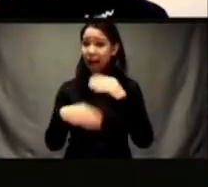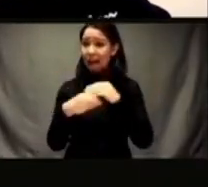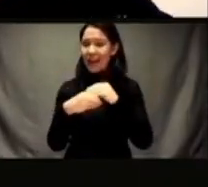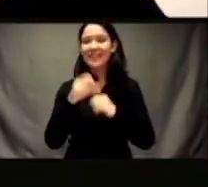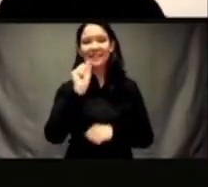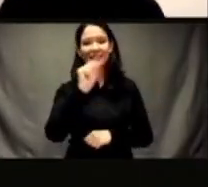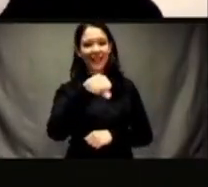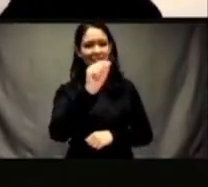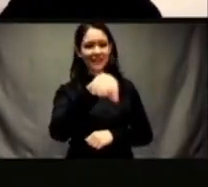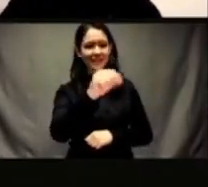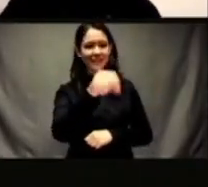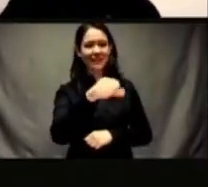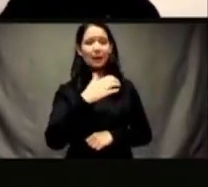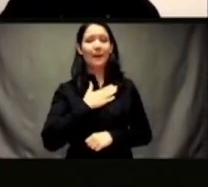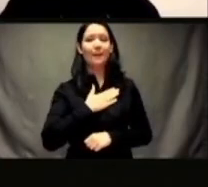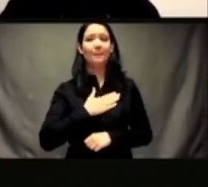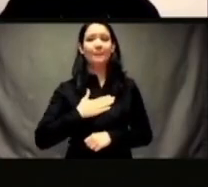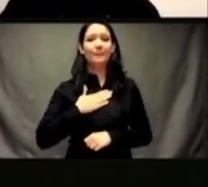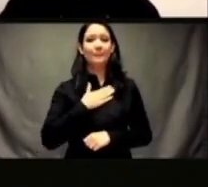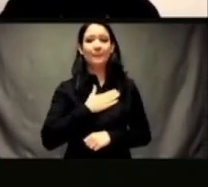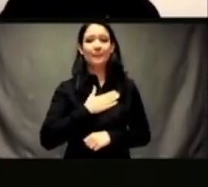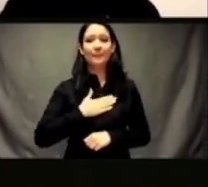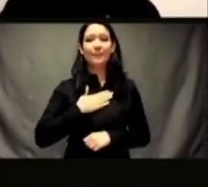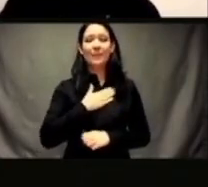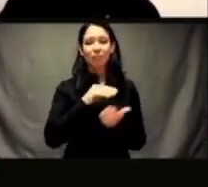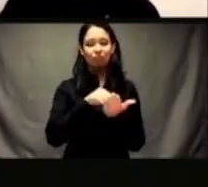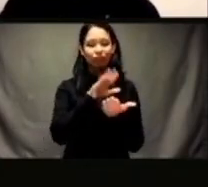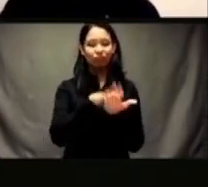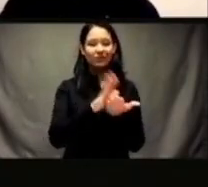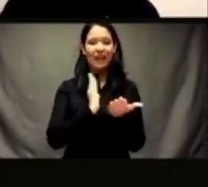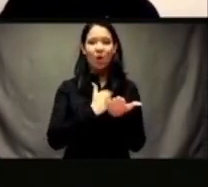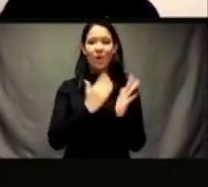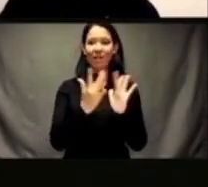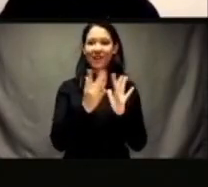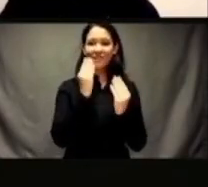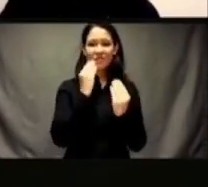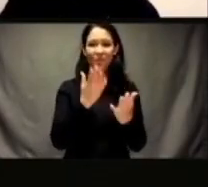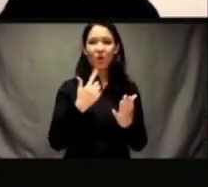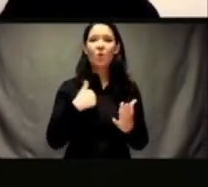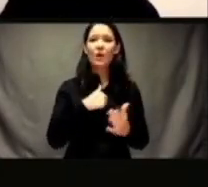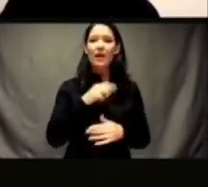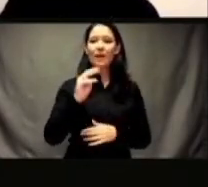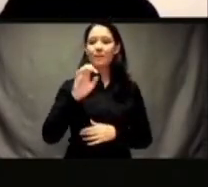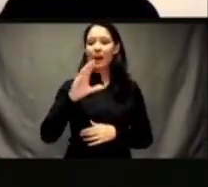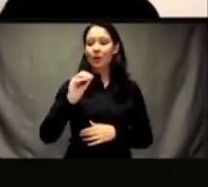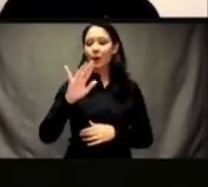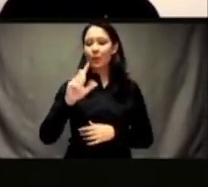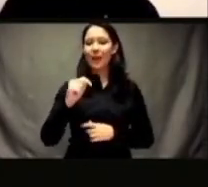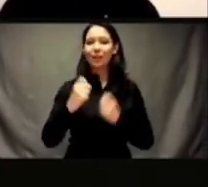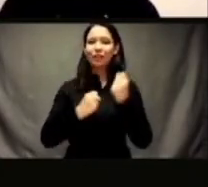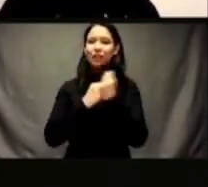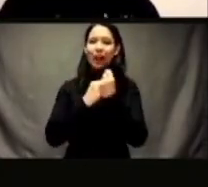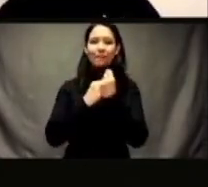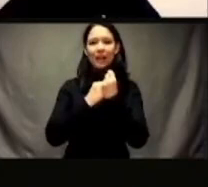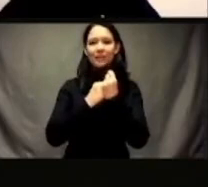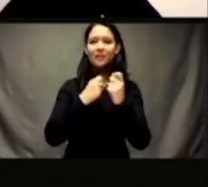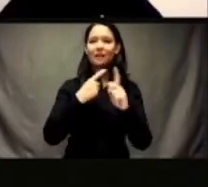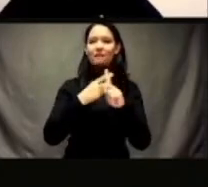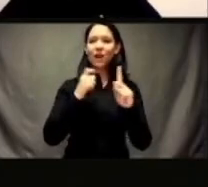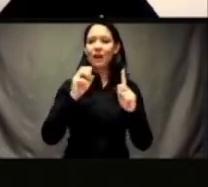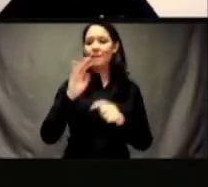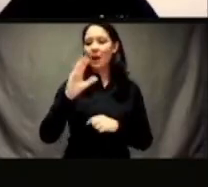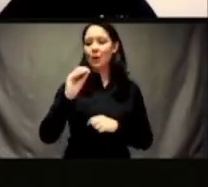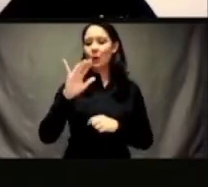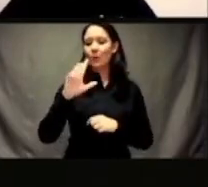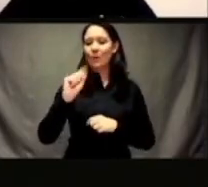Yes, please take note of our contact. I mean, we are microbit champions from the Microbit